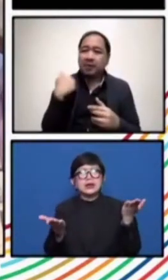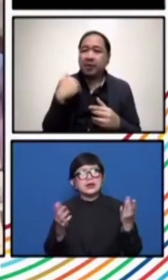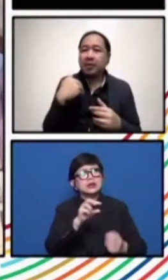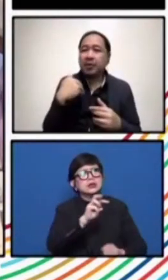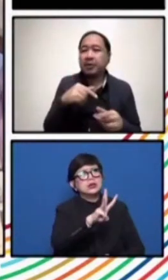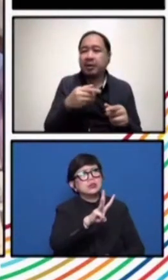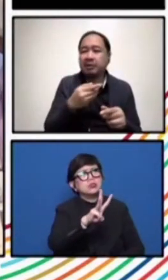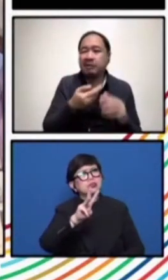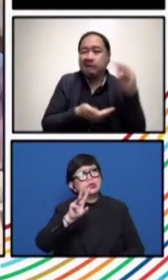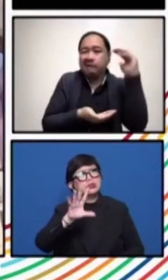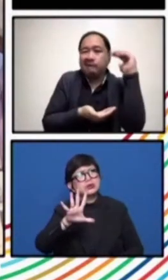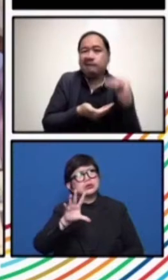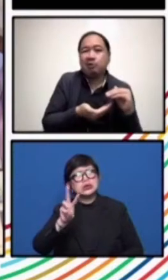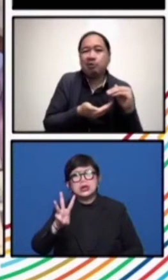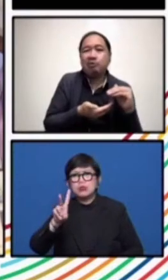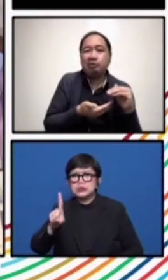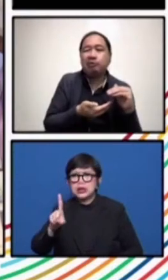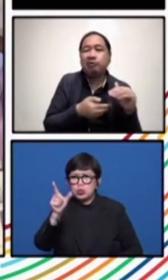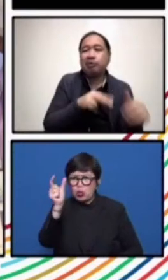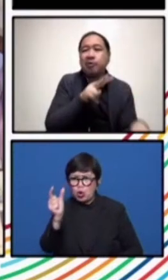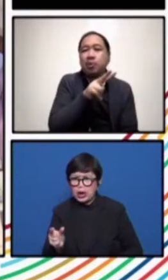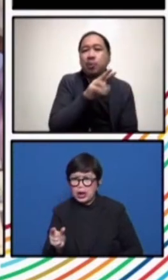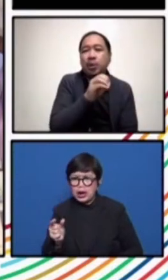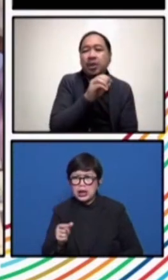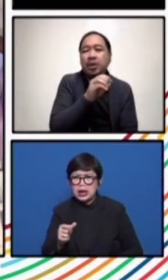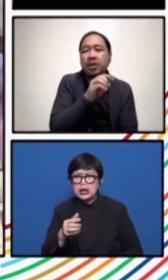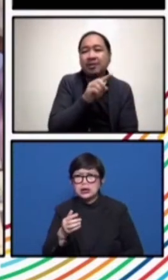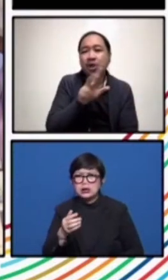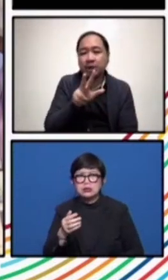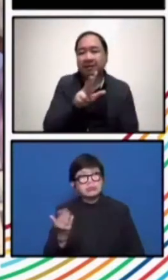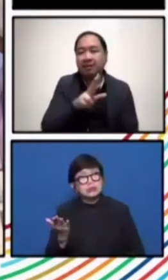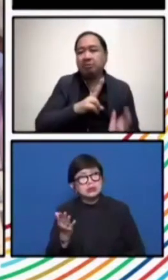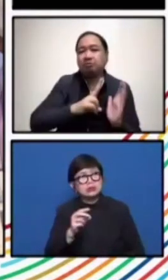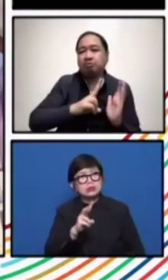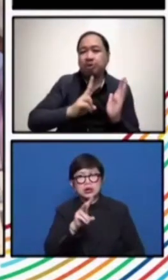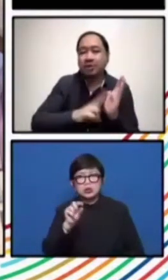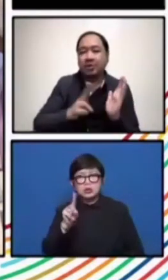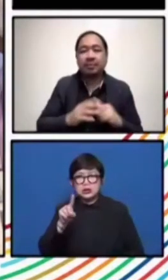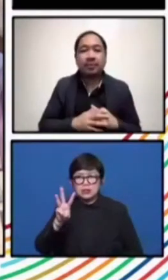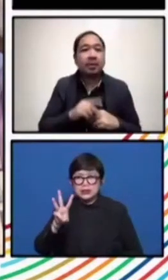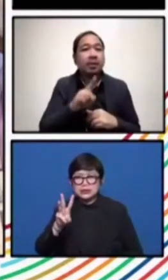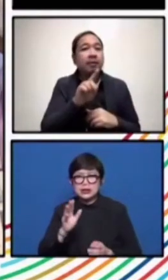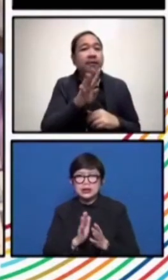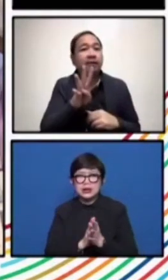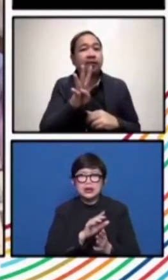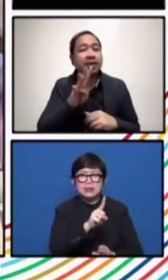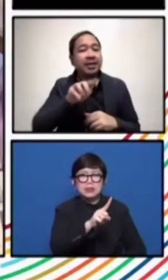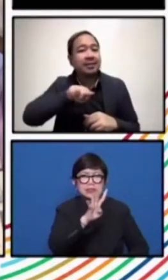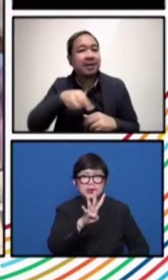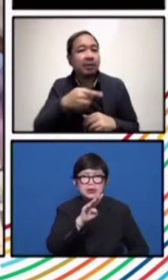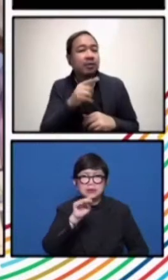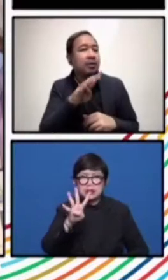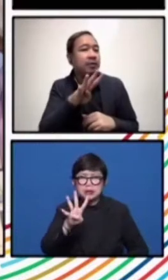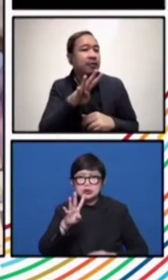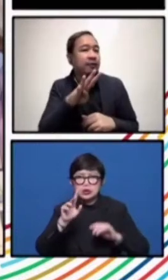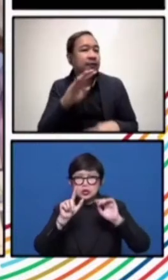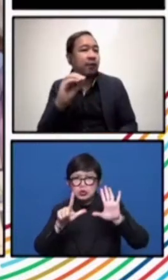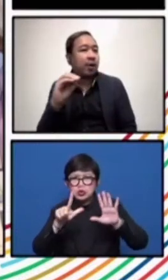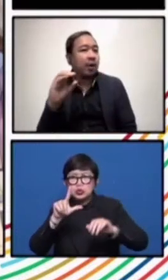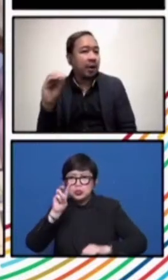3561 in 2013 and 14 400 and